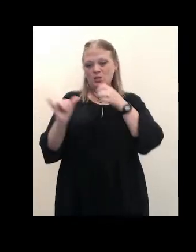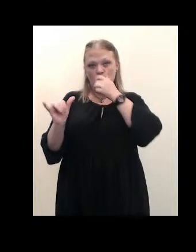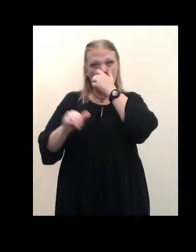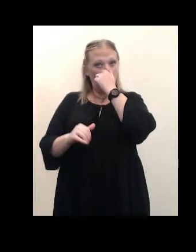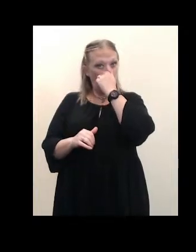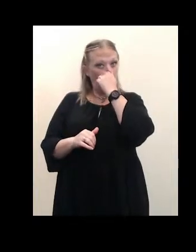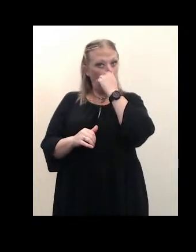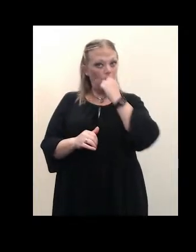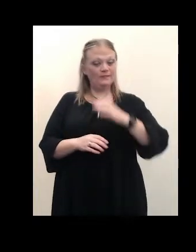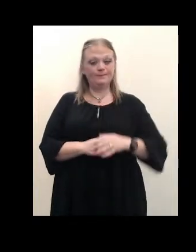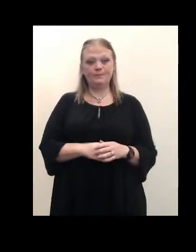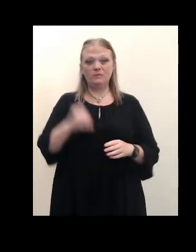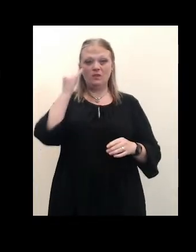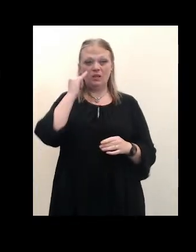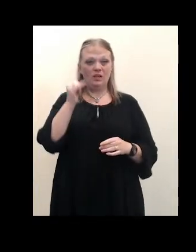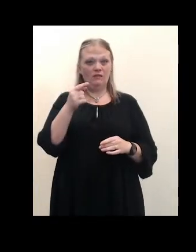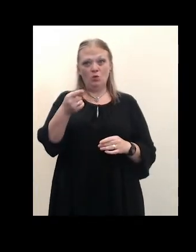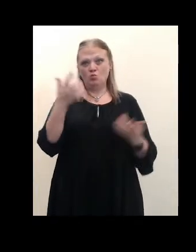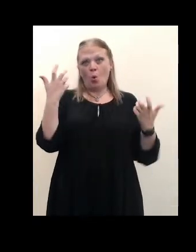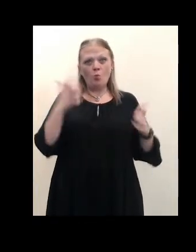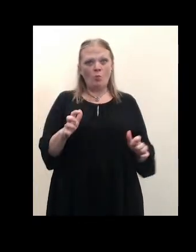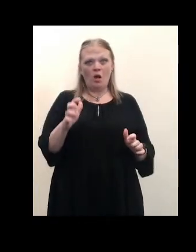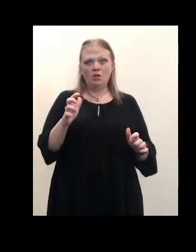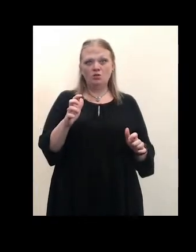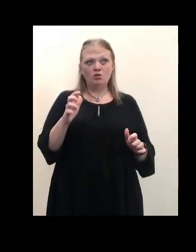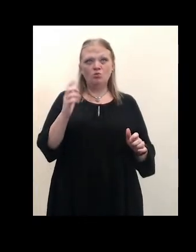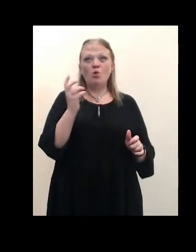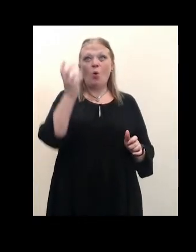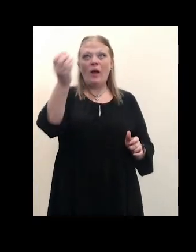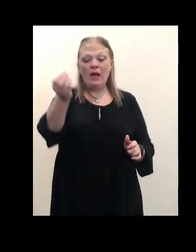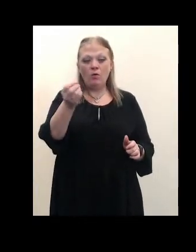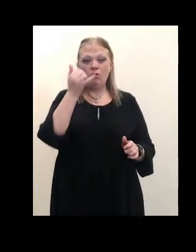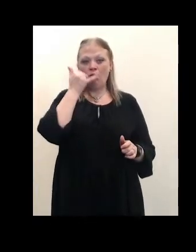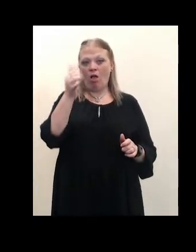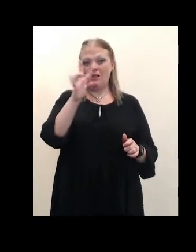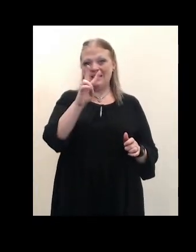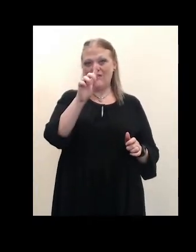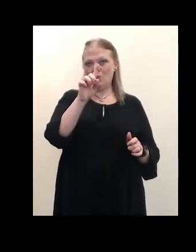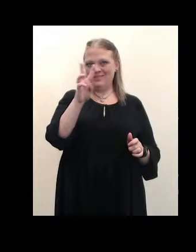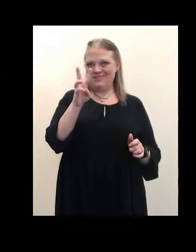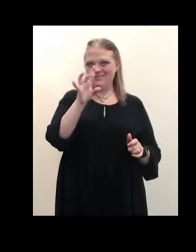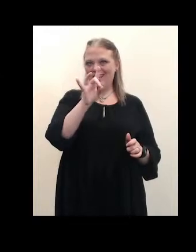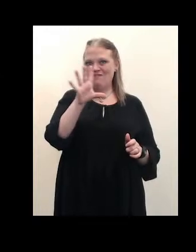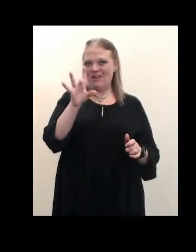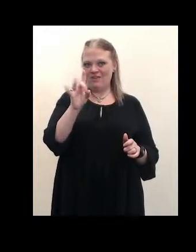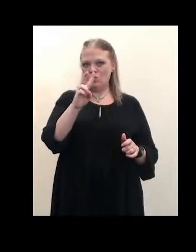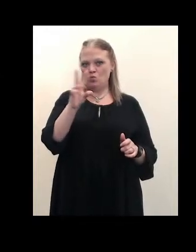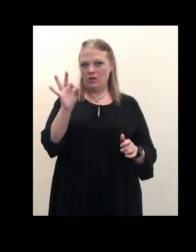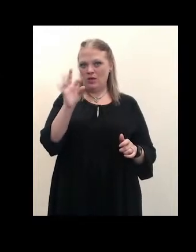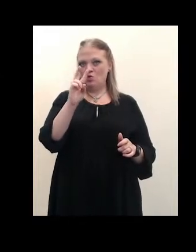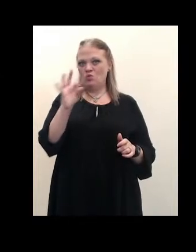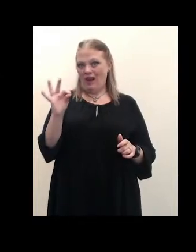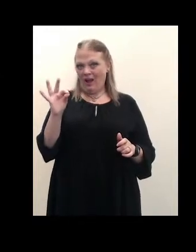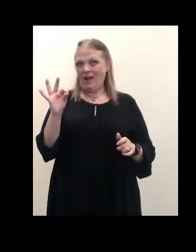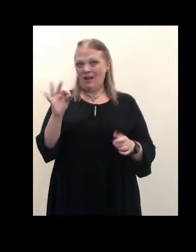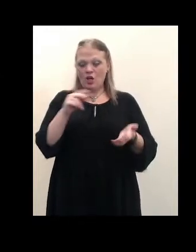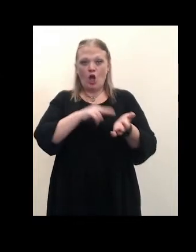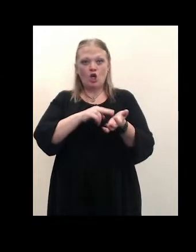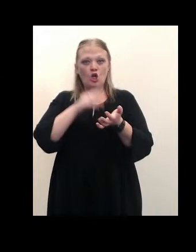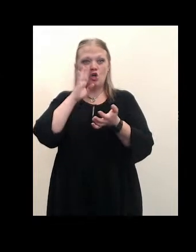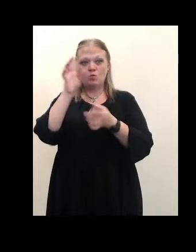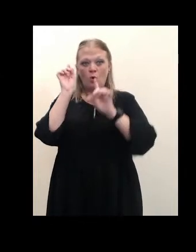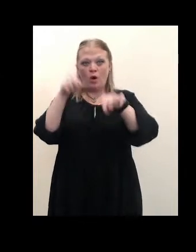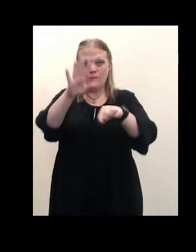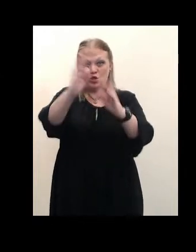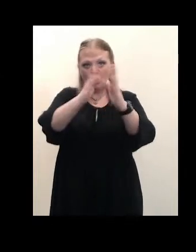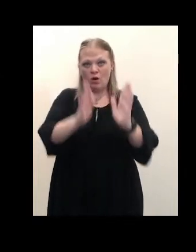then if you never want to leave your home, you can call us at 858-2929, and a nurse will come to your home to